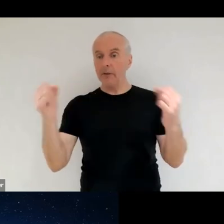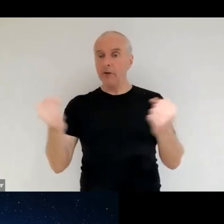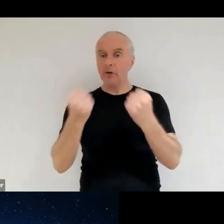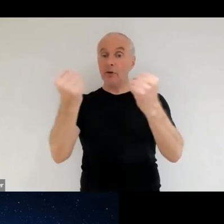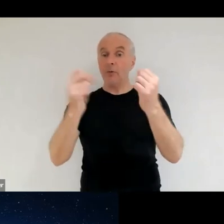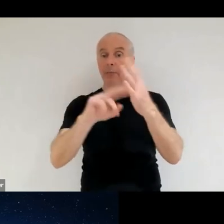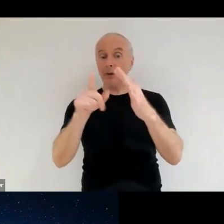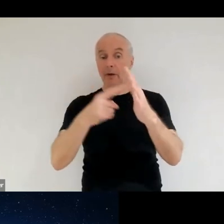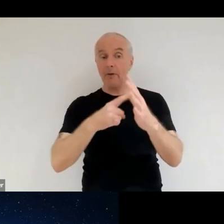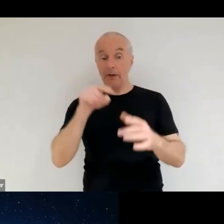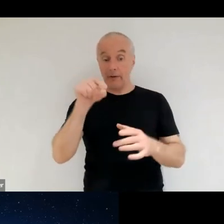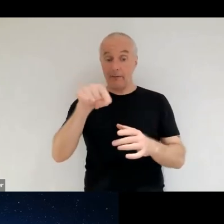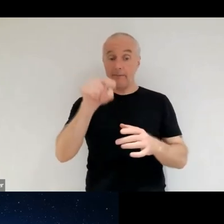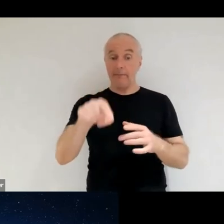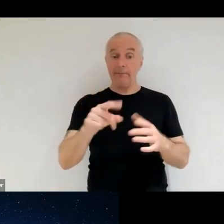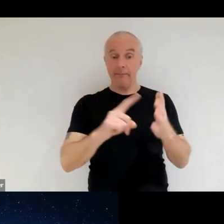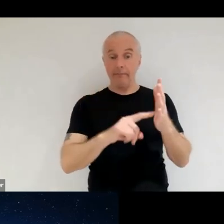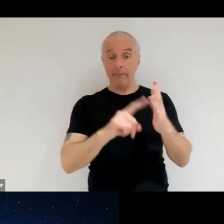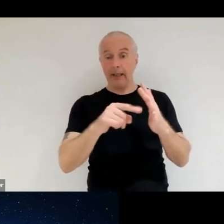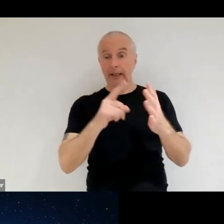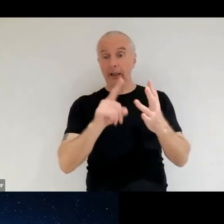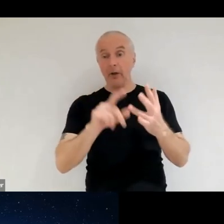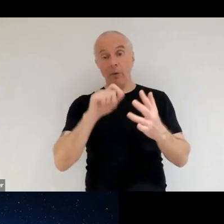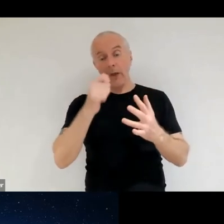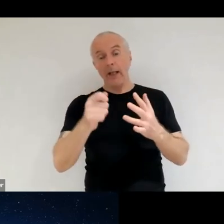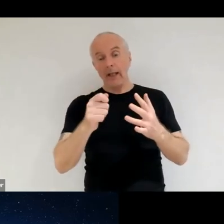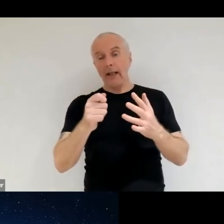our eyes and ears peeled. I think we've got